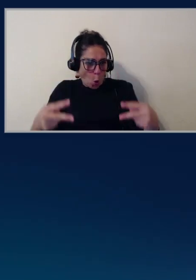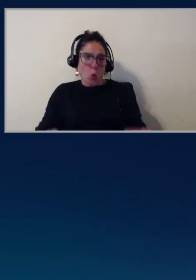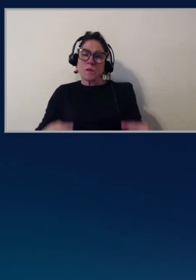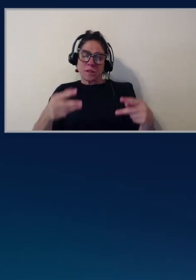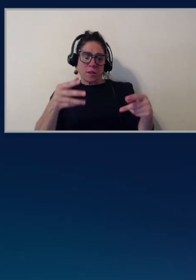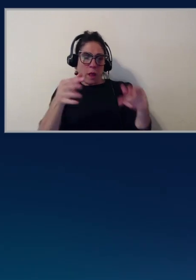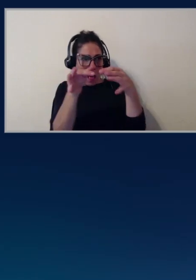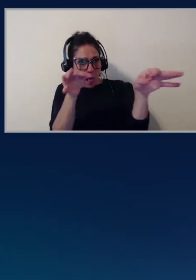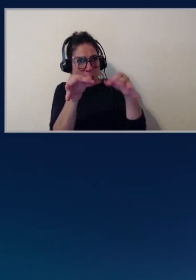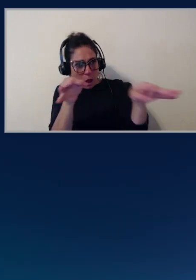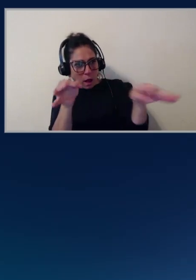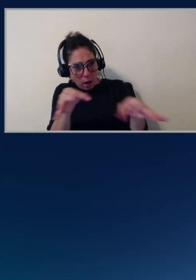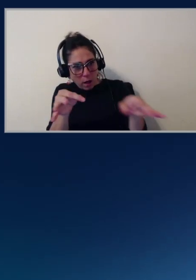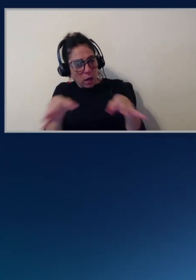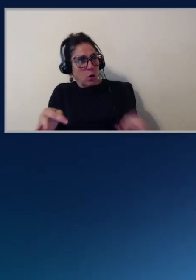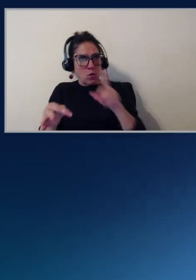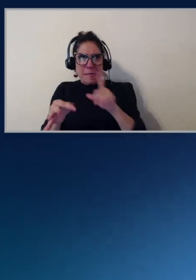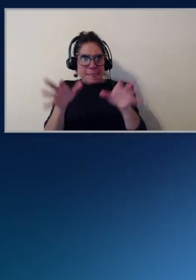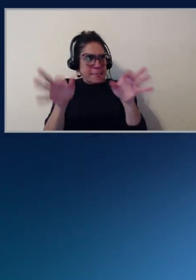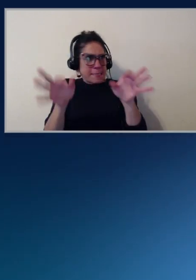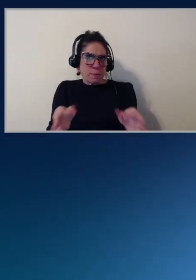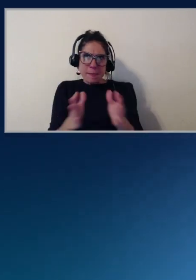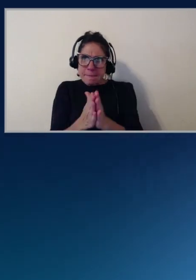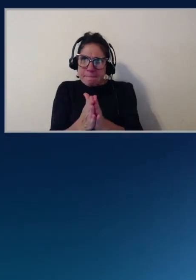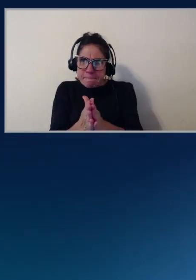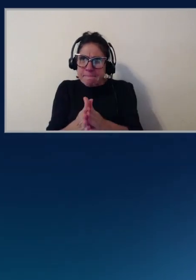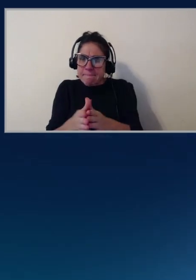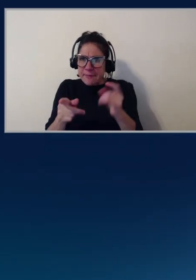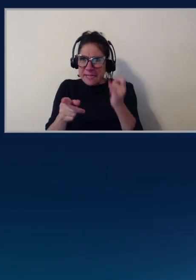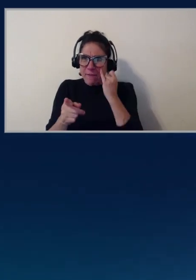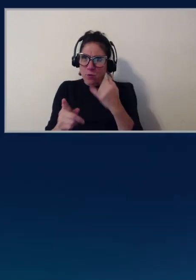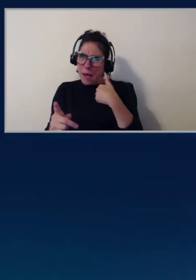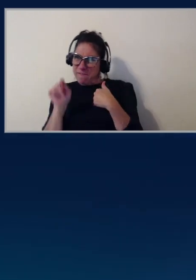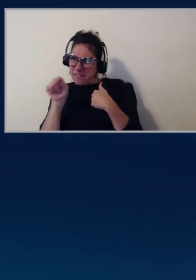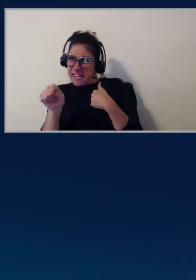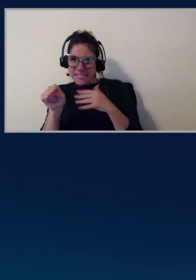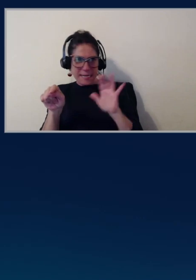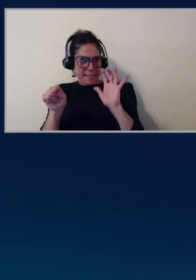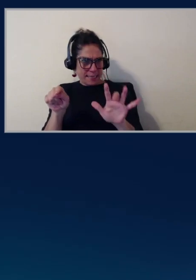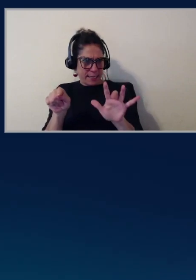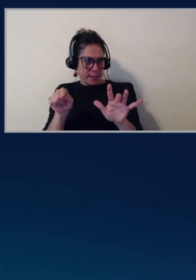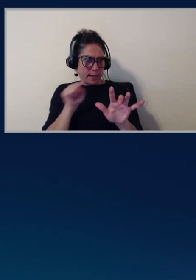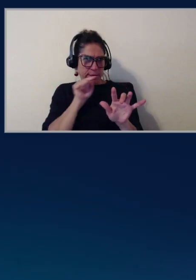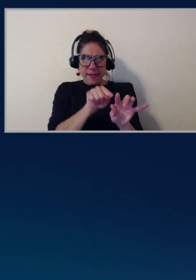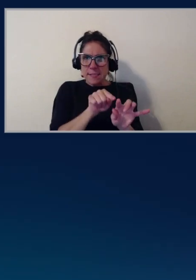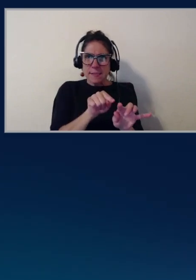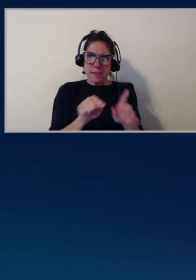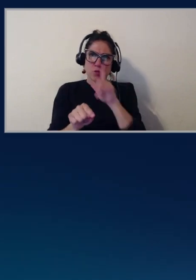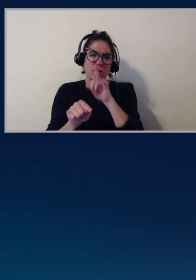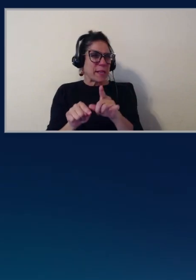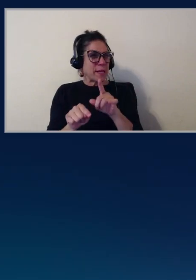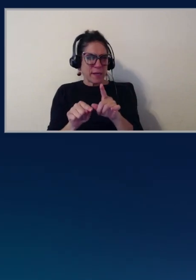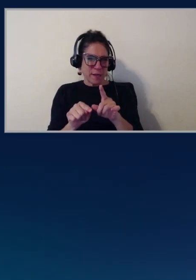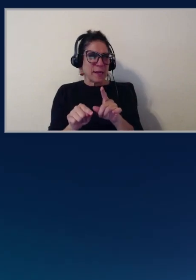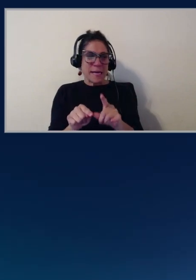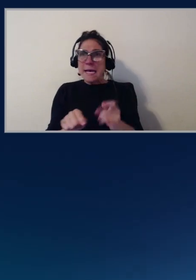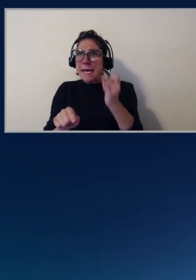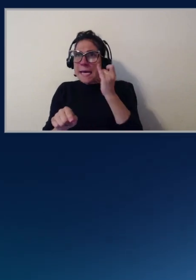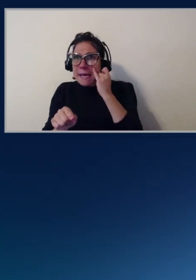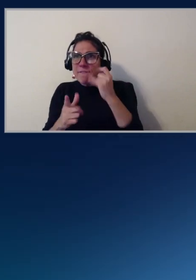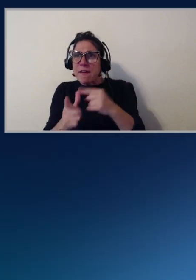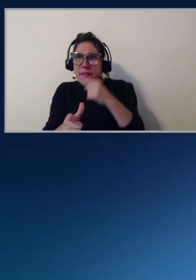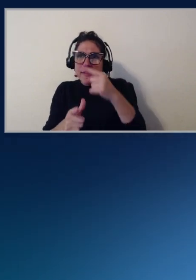very deterministic, right? It was like, if you have this, select this button, and then it'll do that. It was very, if-then type